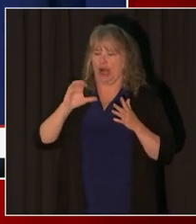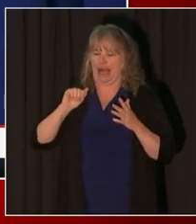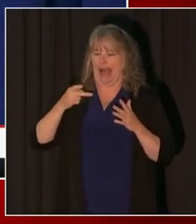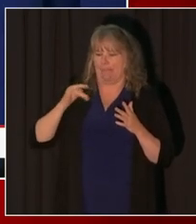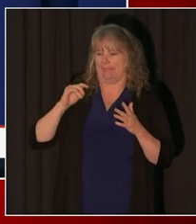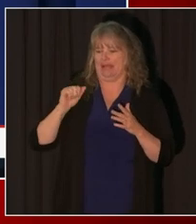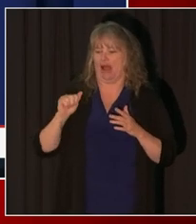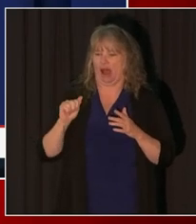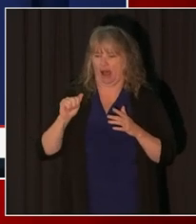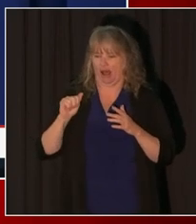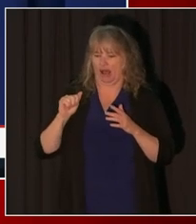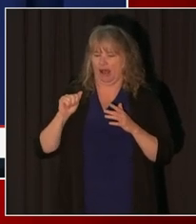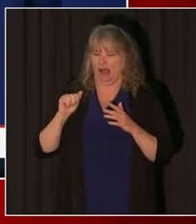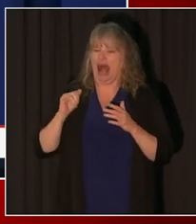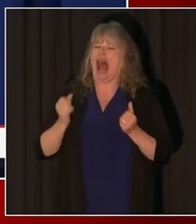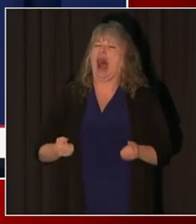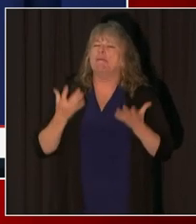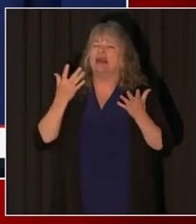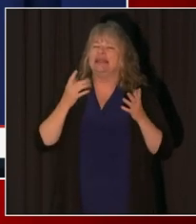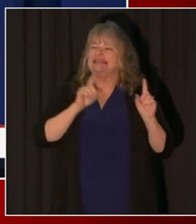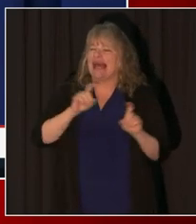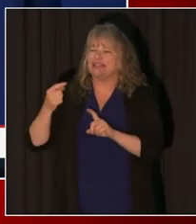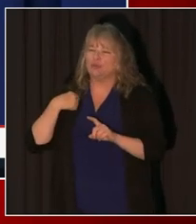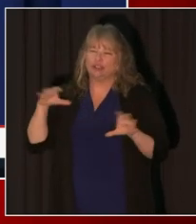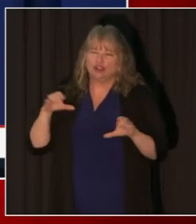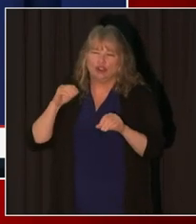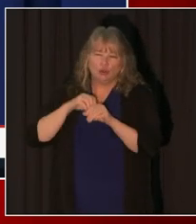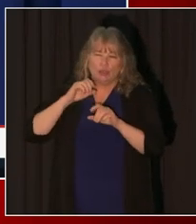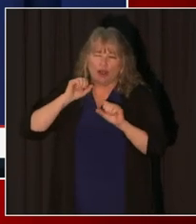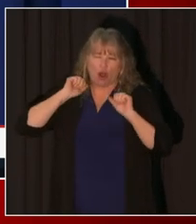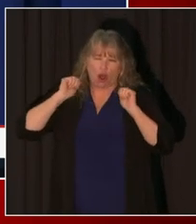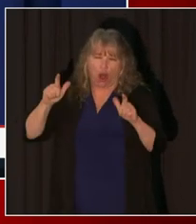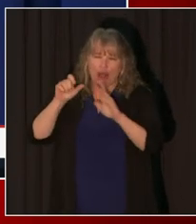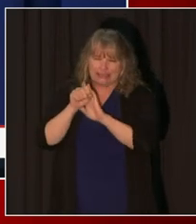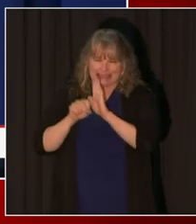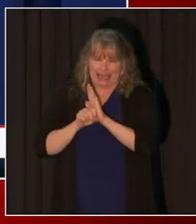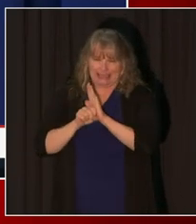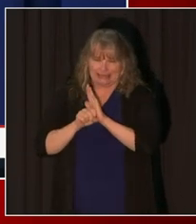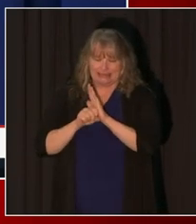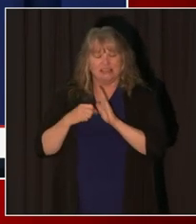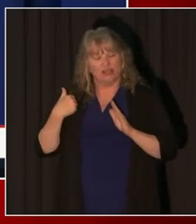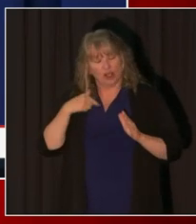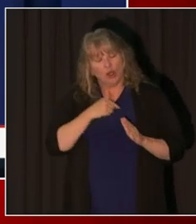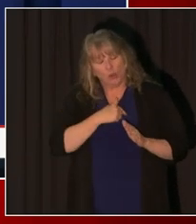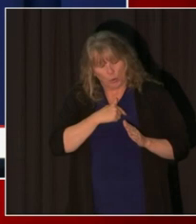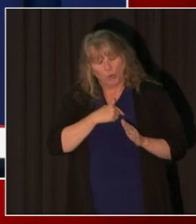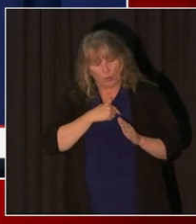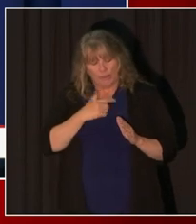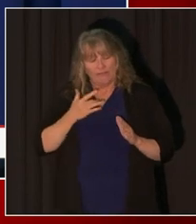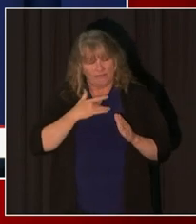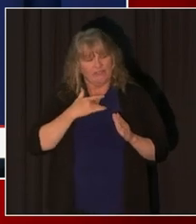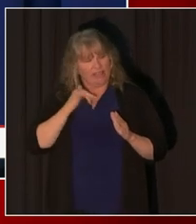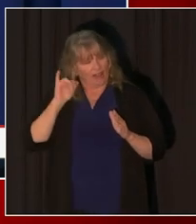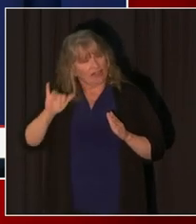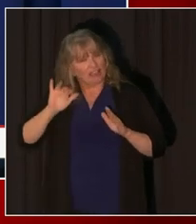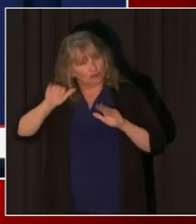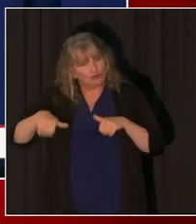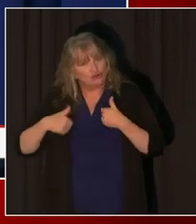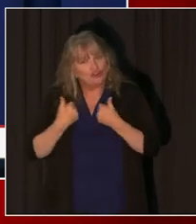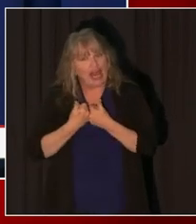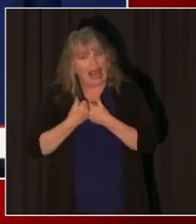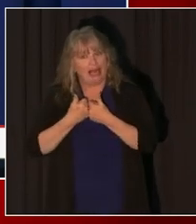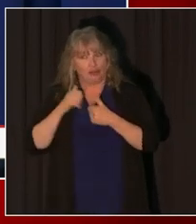done across all jurisdictions. And so we find it very challenging to have or to set